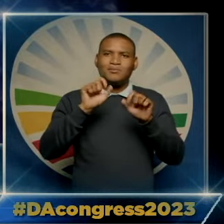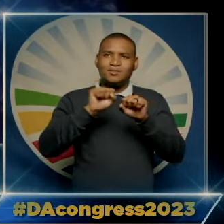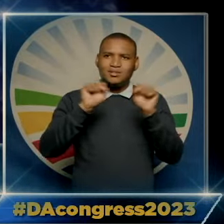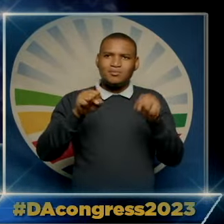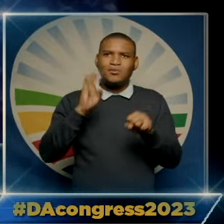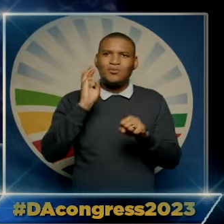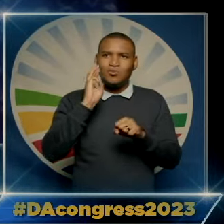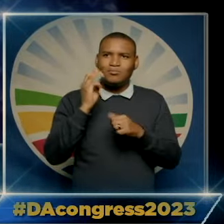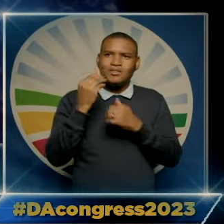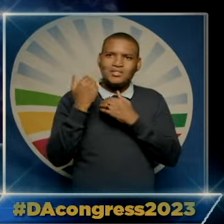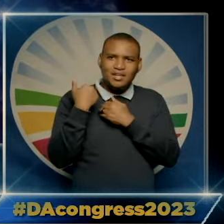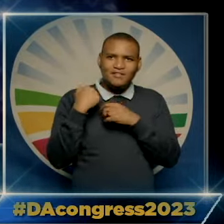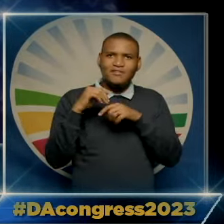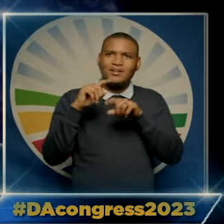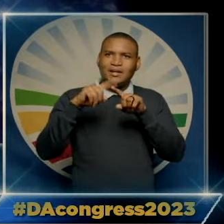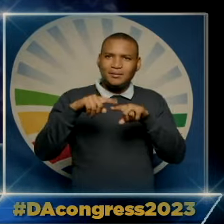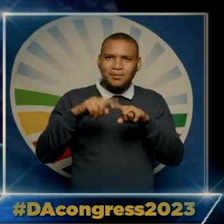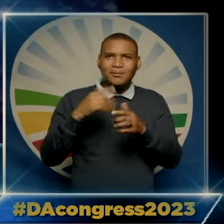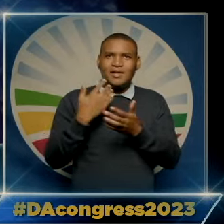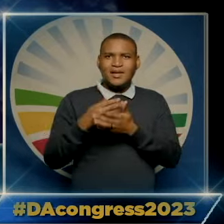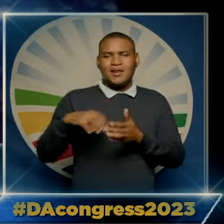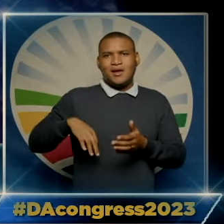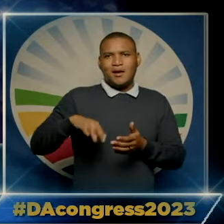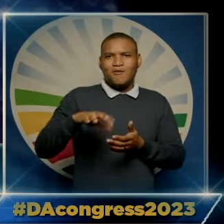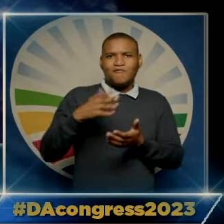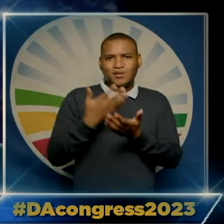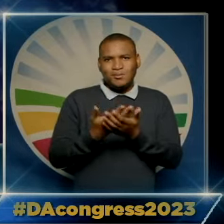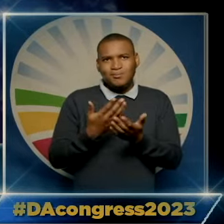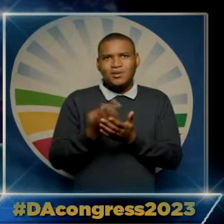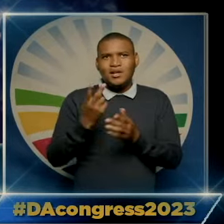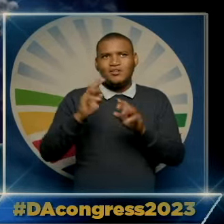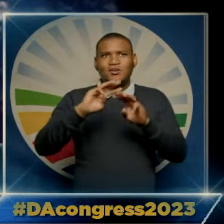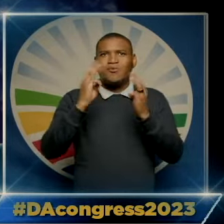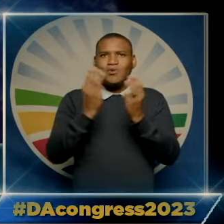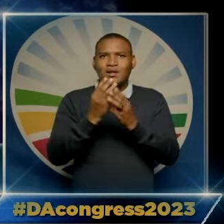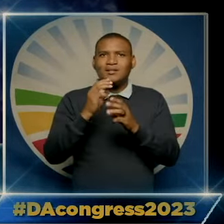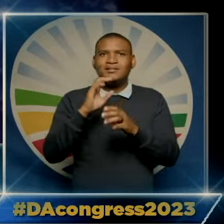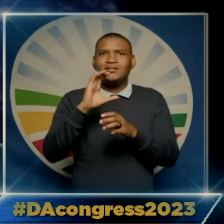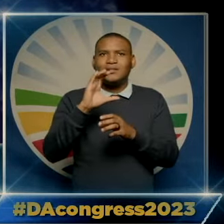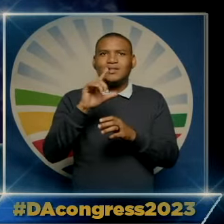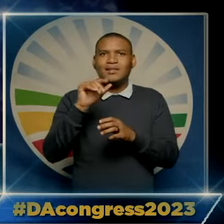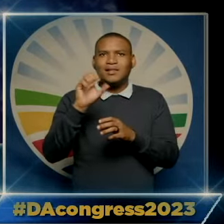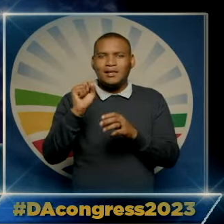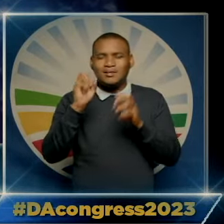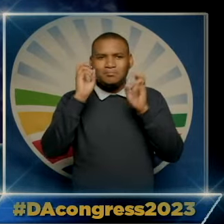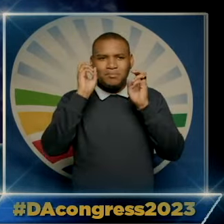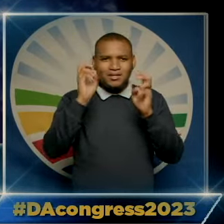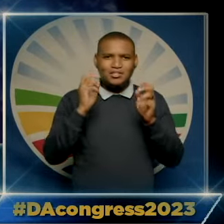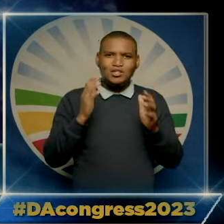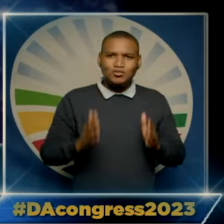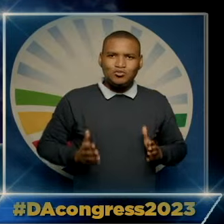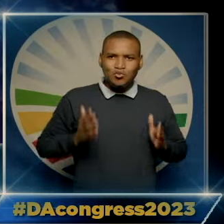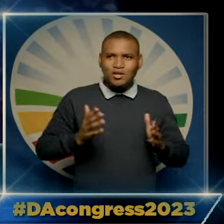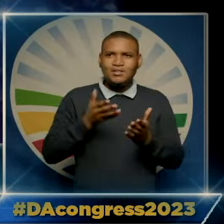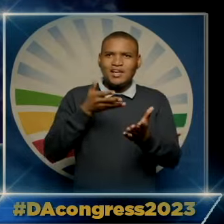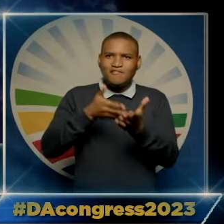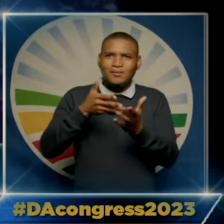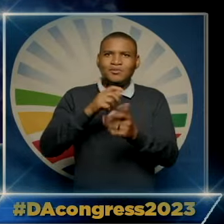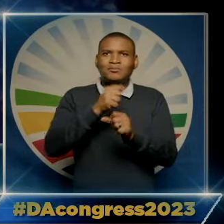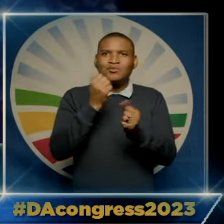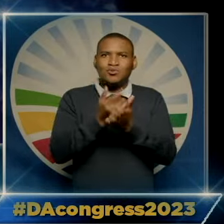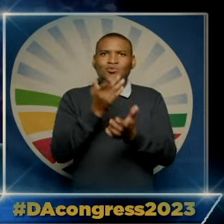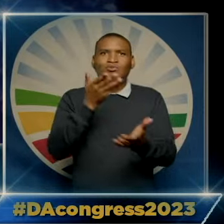be safe, reliable, and affordable, as a world-class buses and trains available will make sure that you're able to